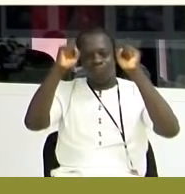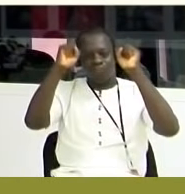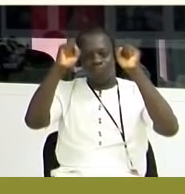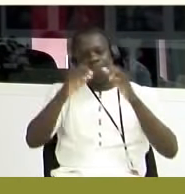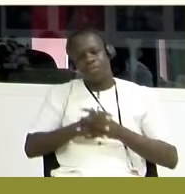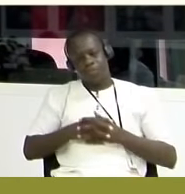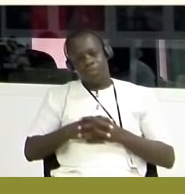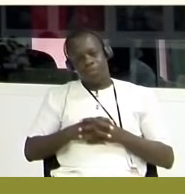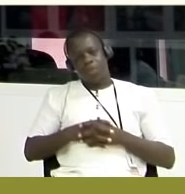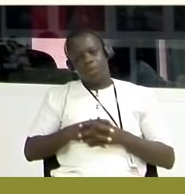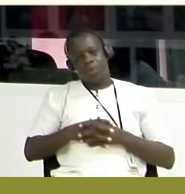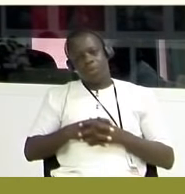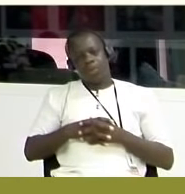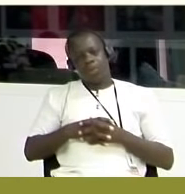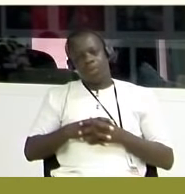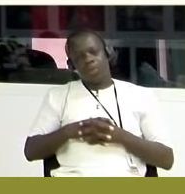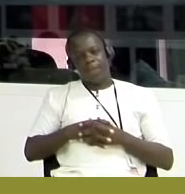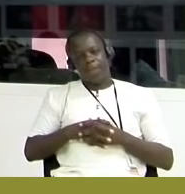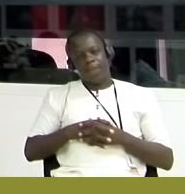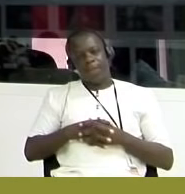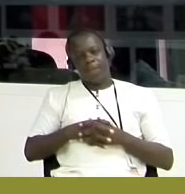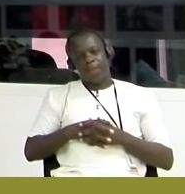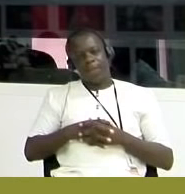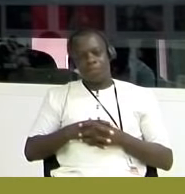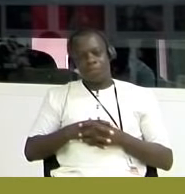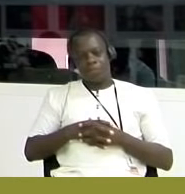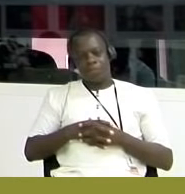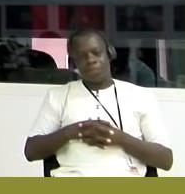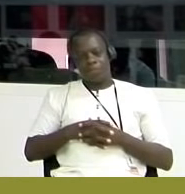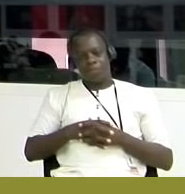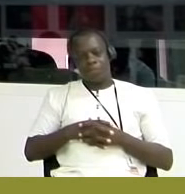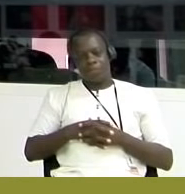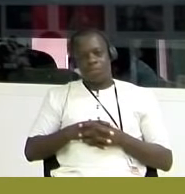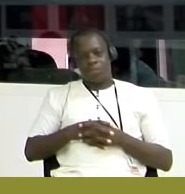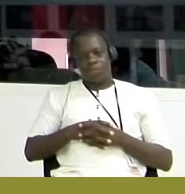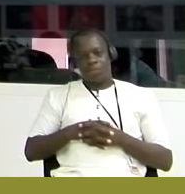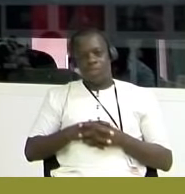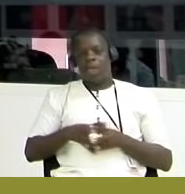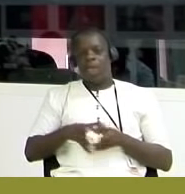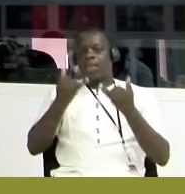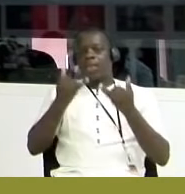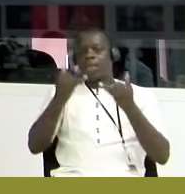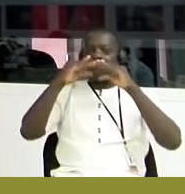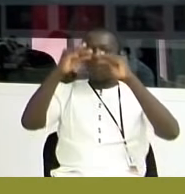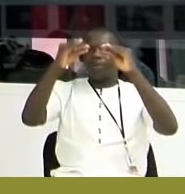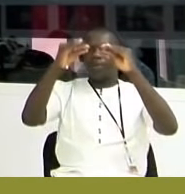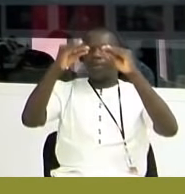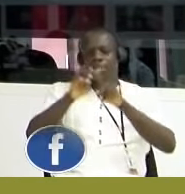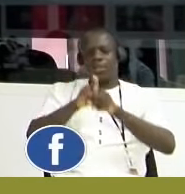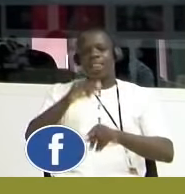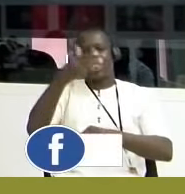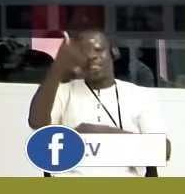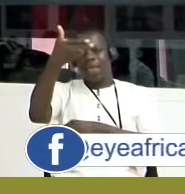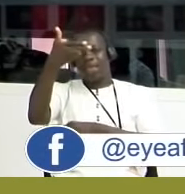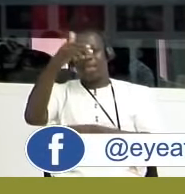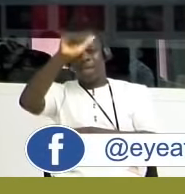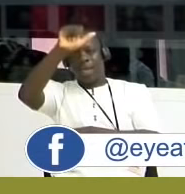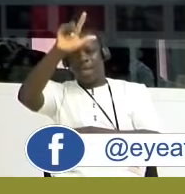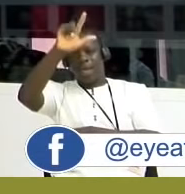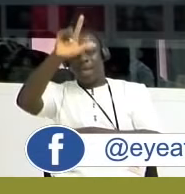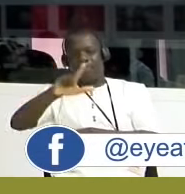So, press release, 9th of April, the day before the actual